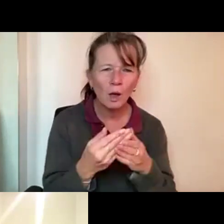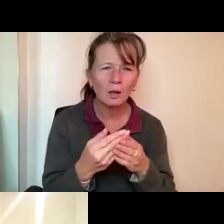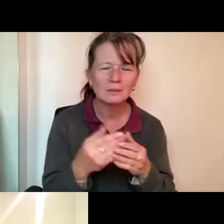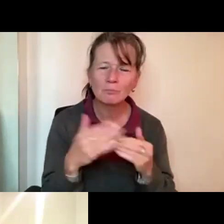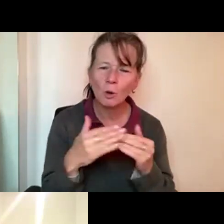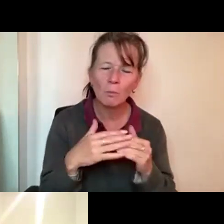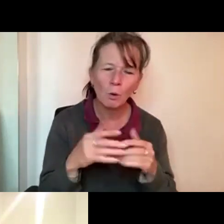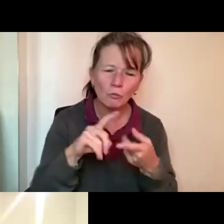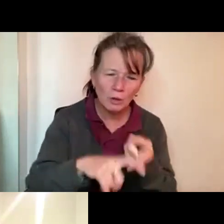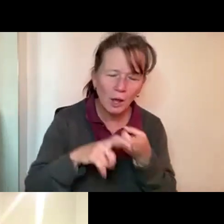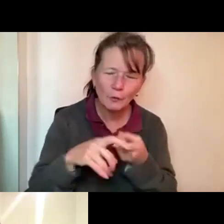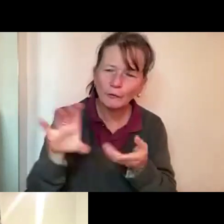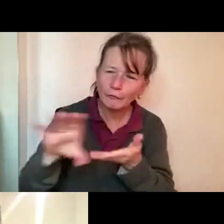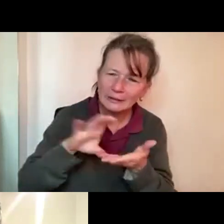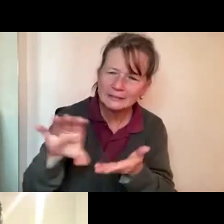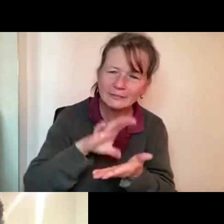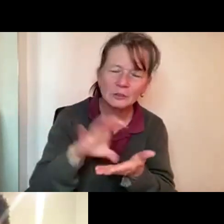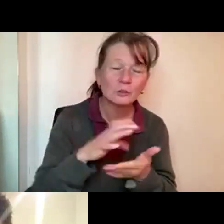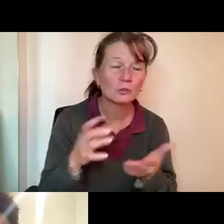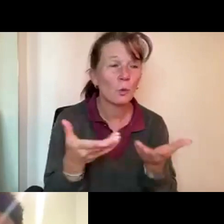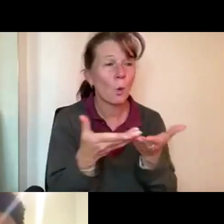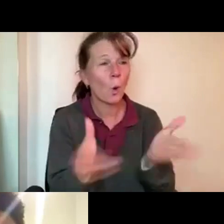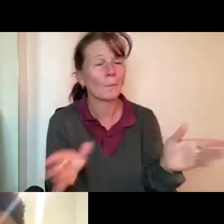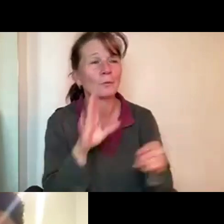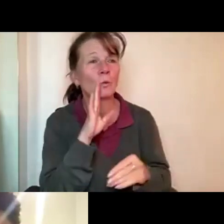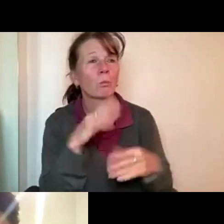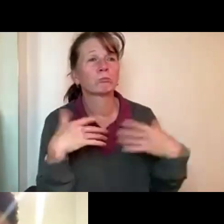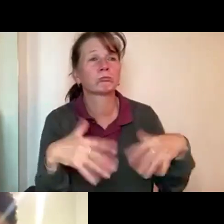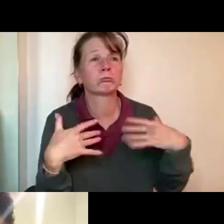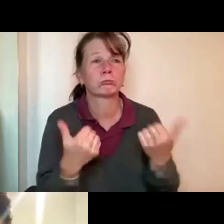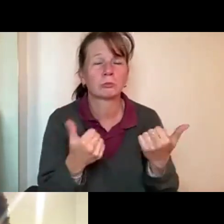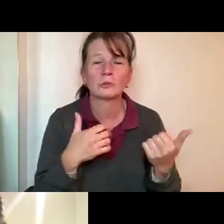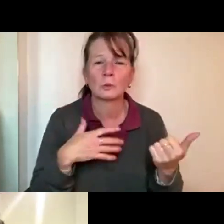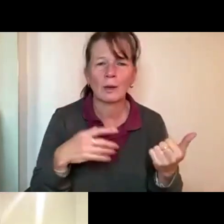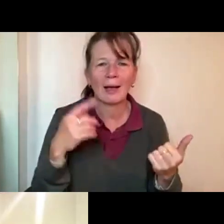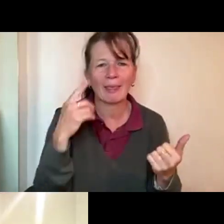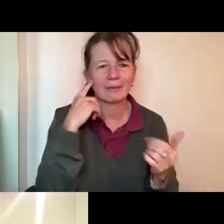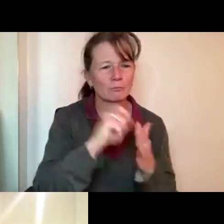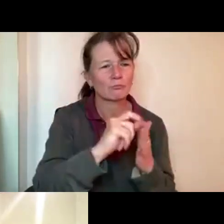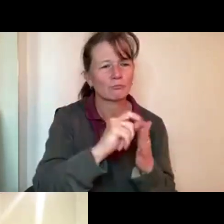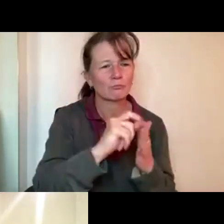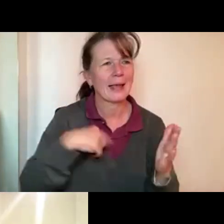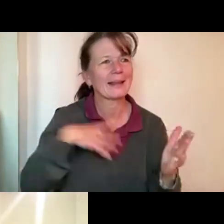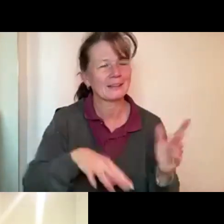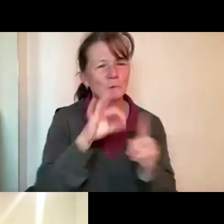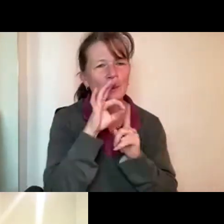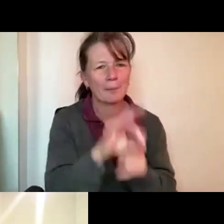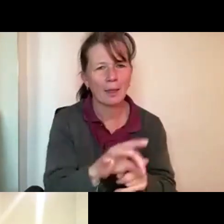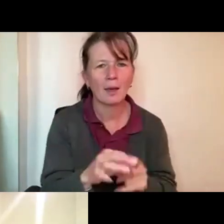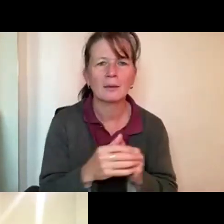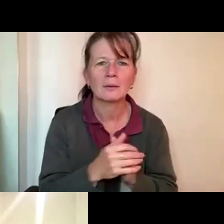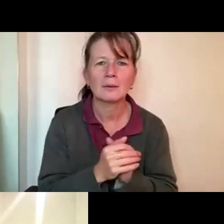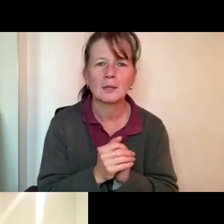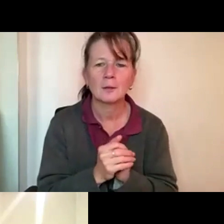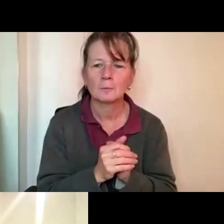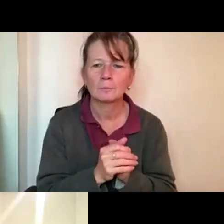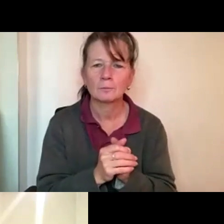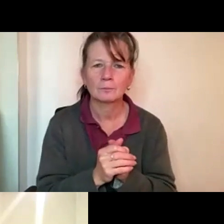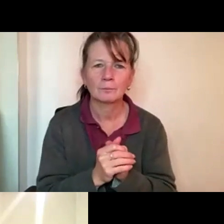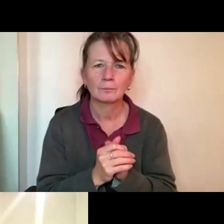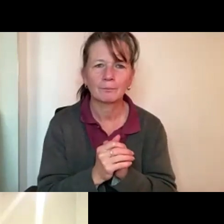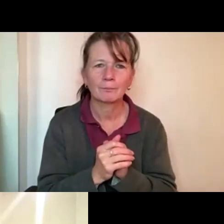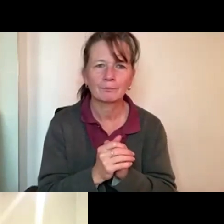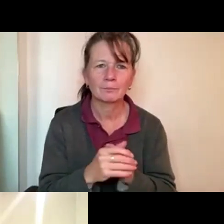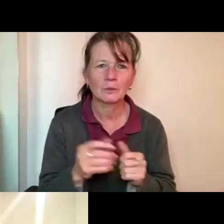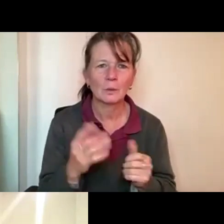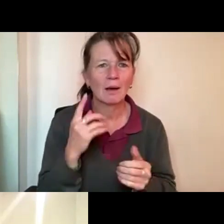and of course, the less money, the more nepotism will happen. So I think it's a major move. And it has